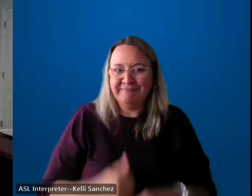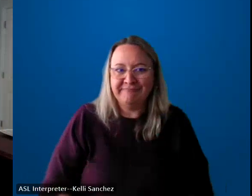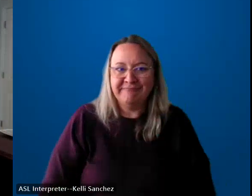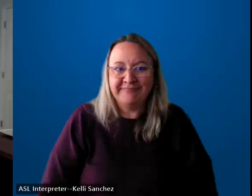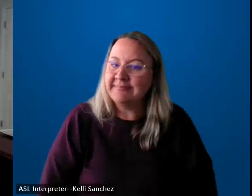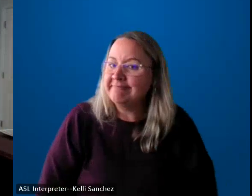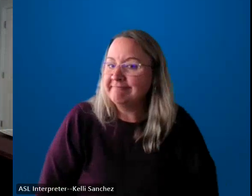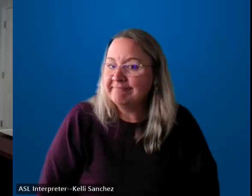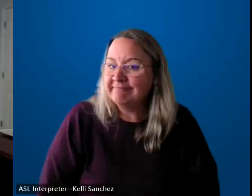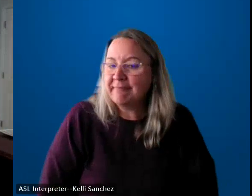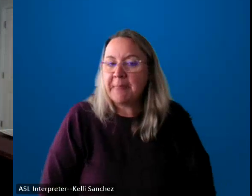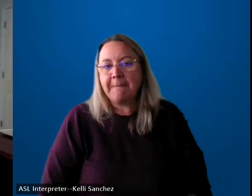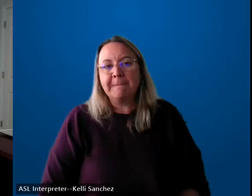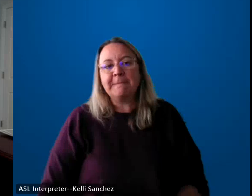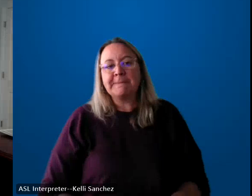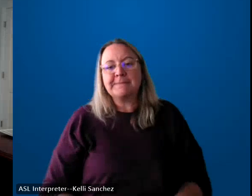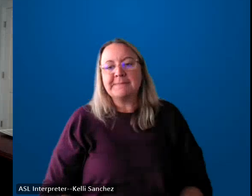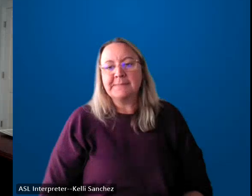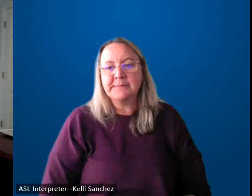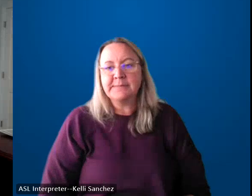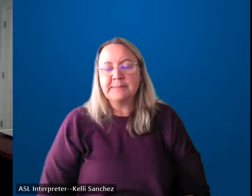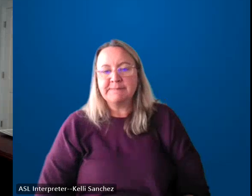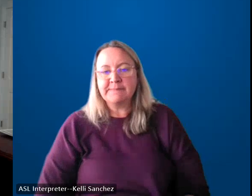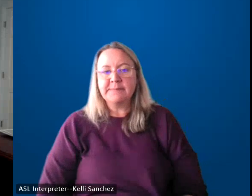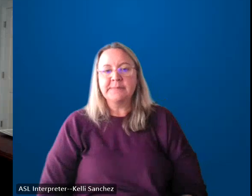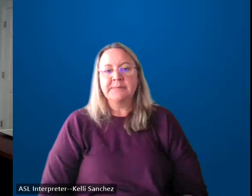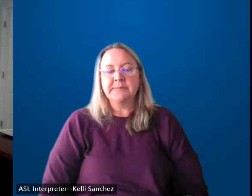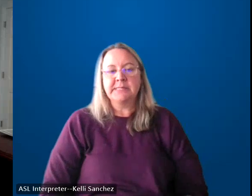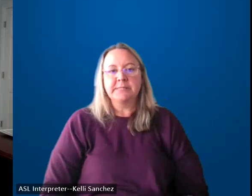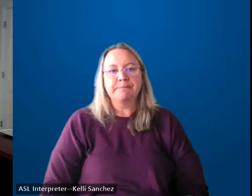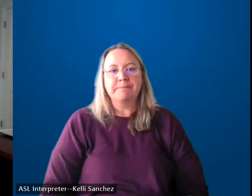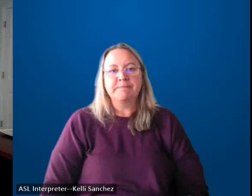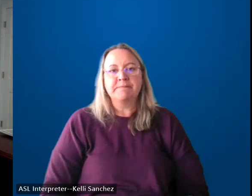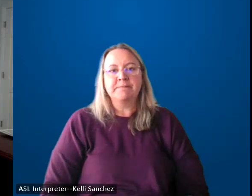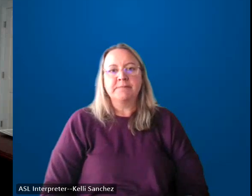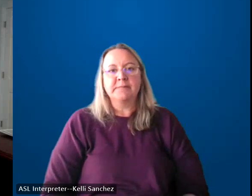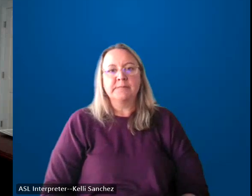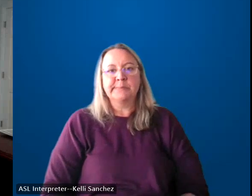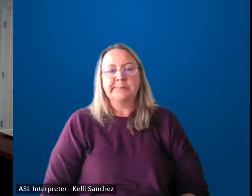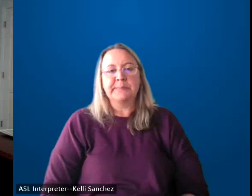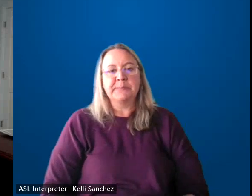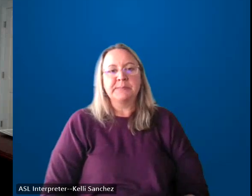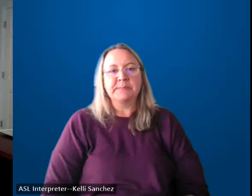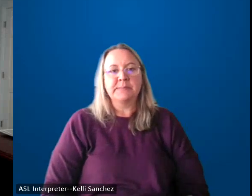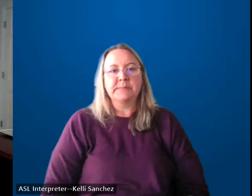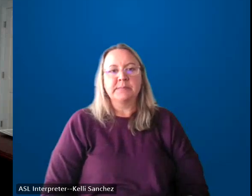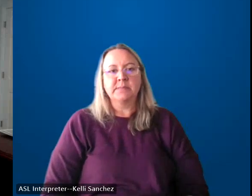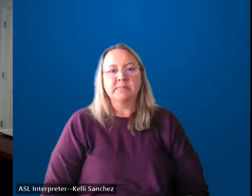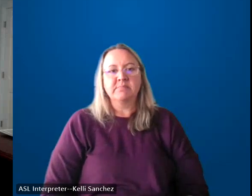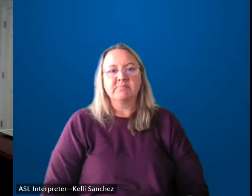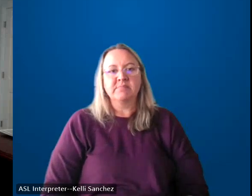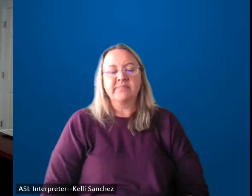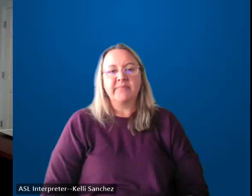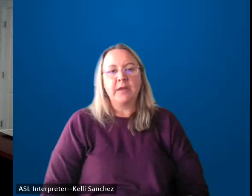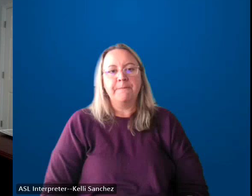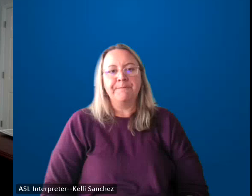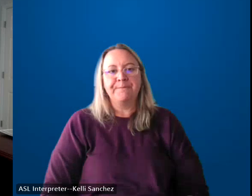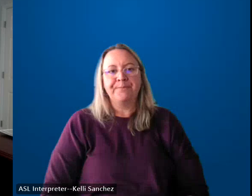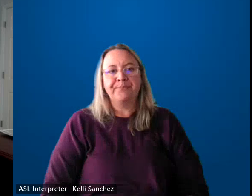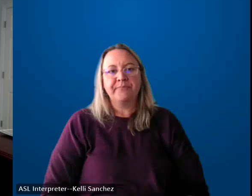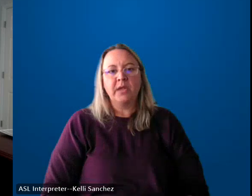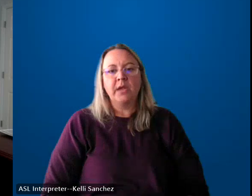Yeah, and I think that I think that kind of leads into the other types